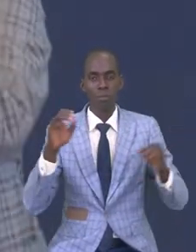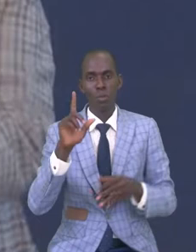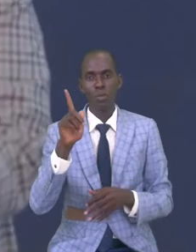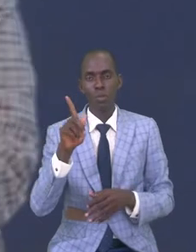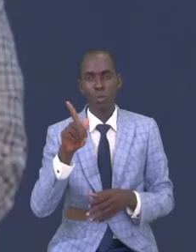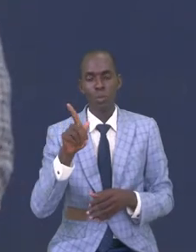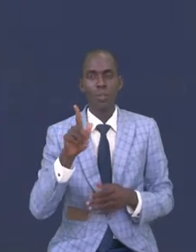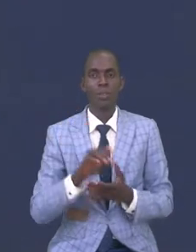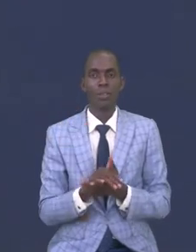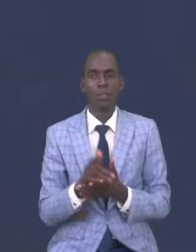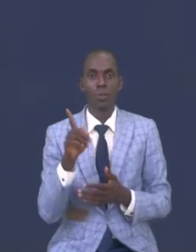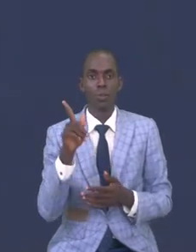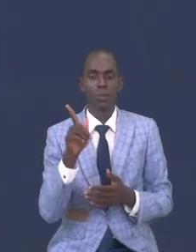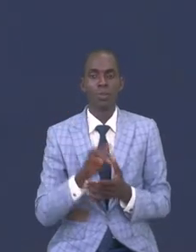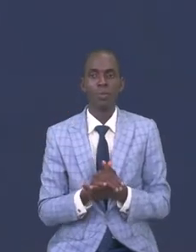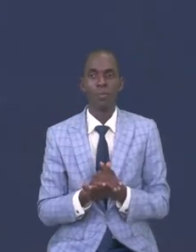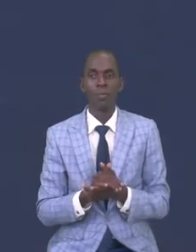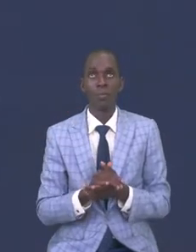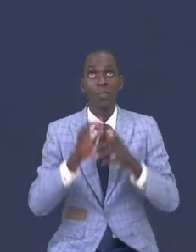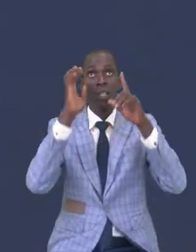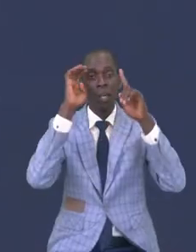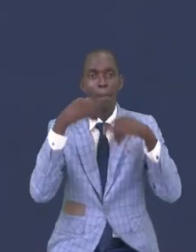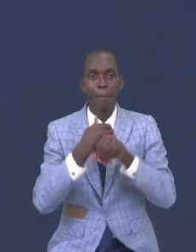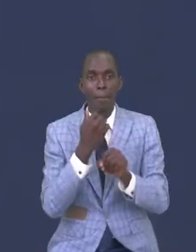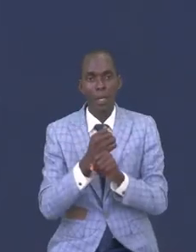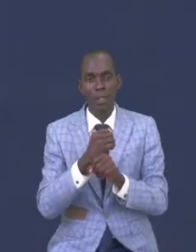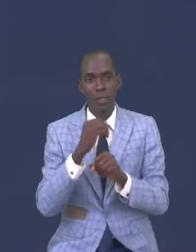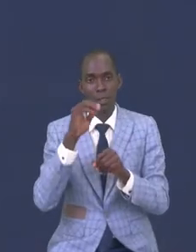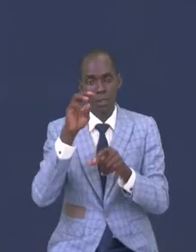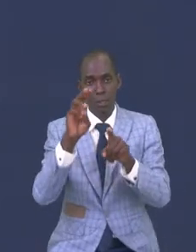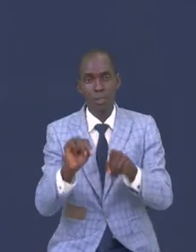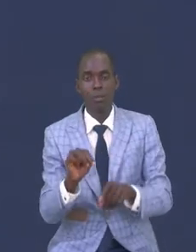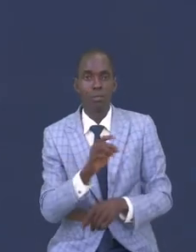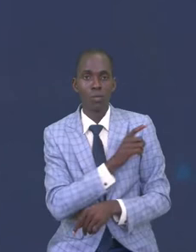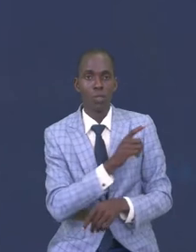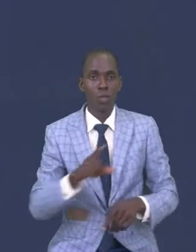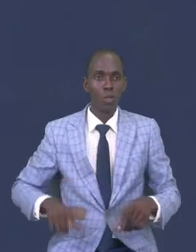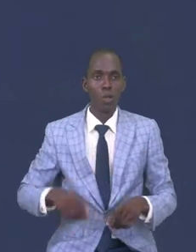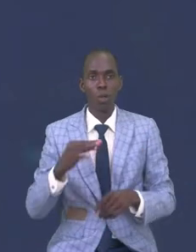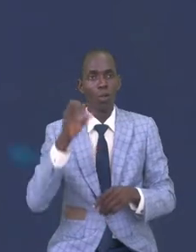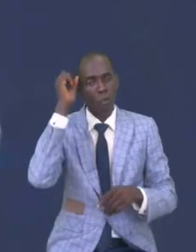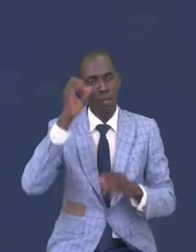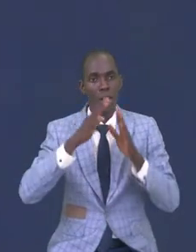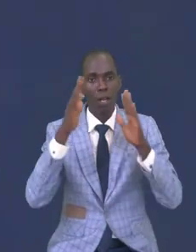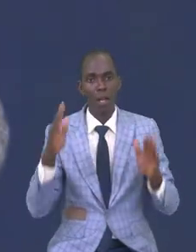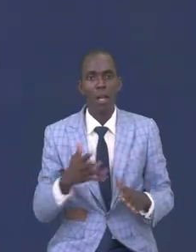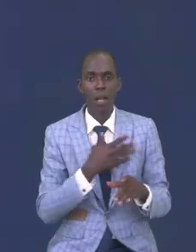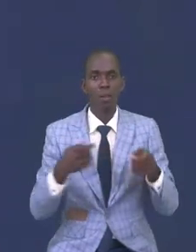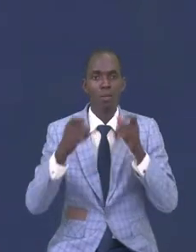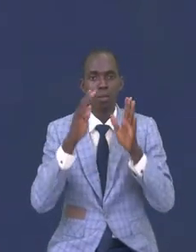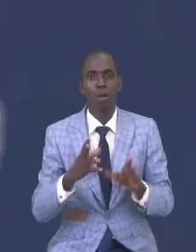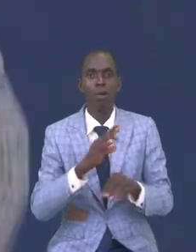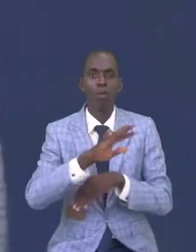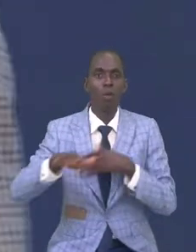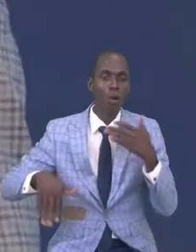In 21, he made him lord of his house and ruler of